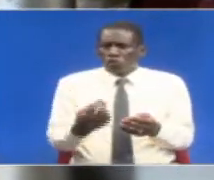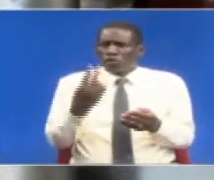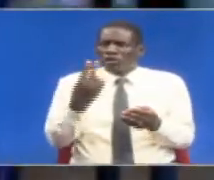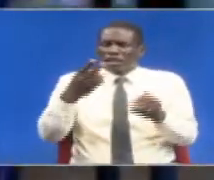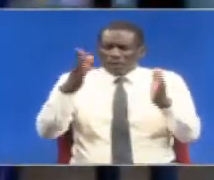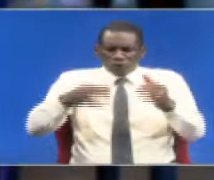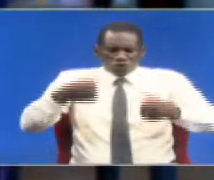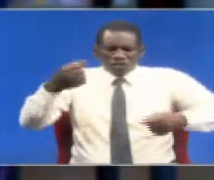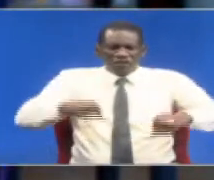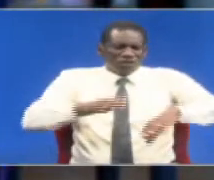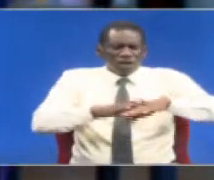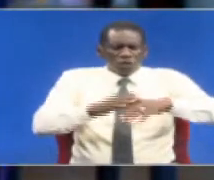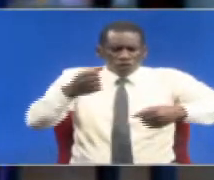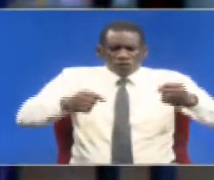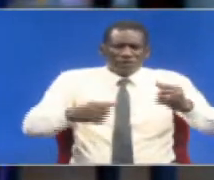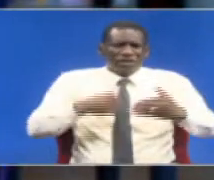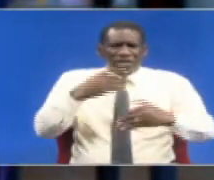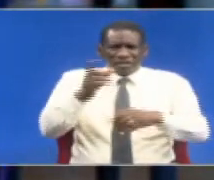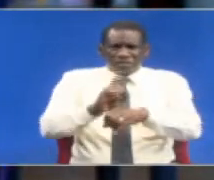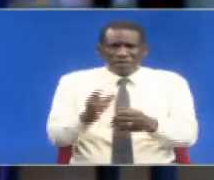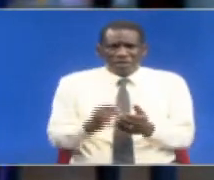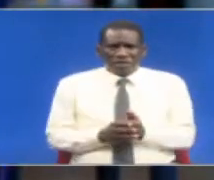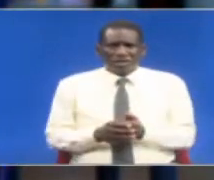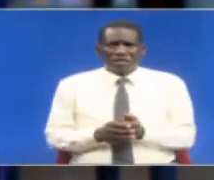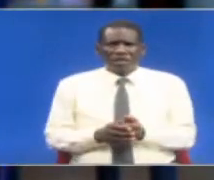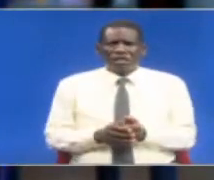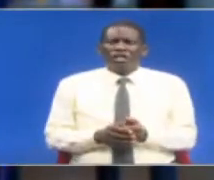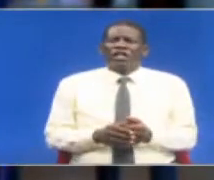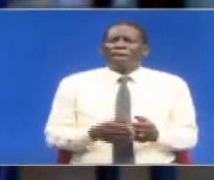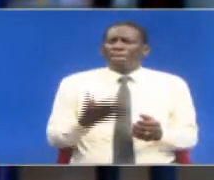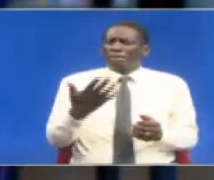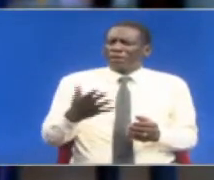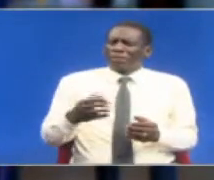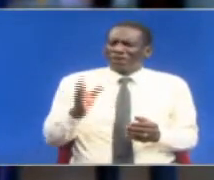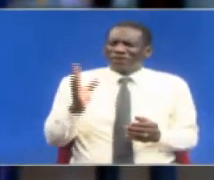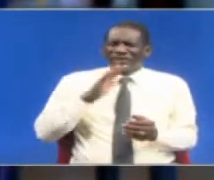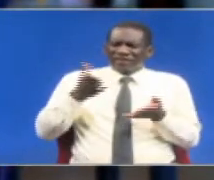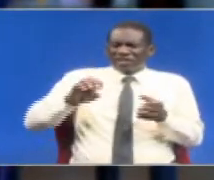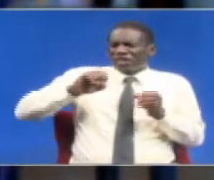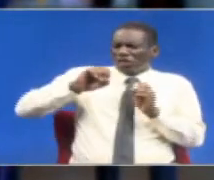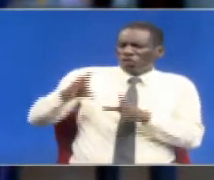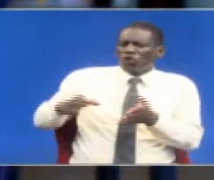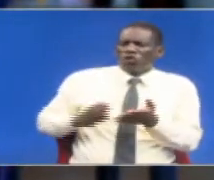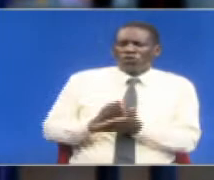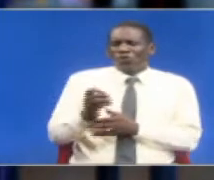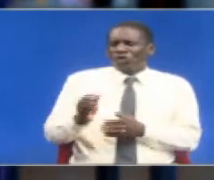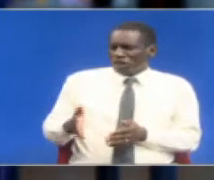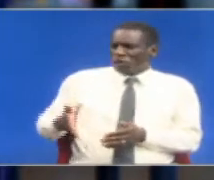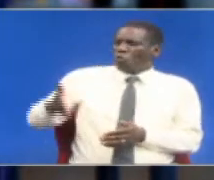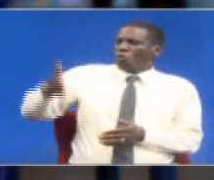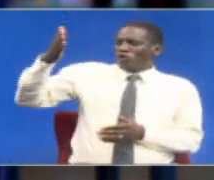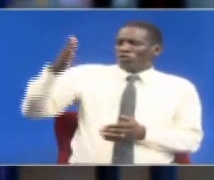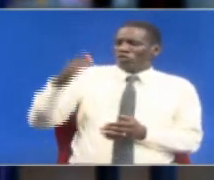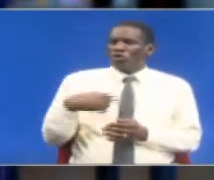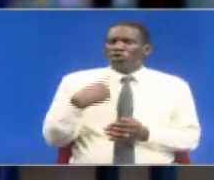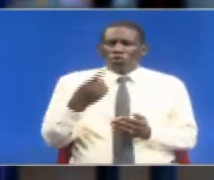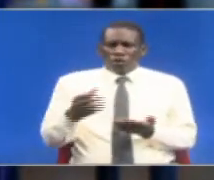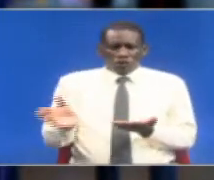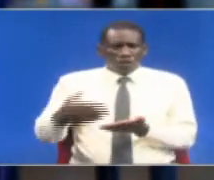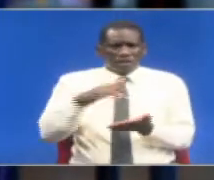car, but the next minute they are throwing a paper or a container outside through the window. Then who is going to collect